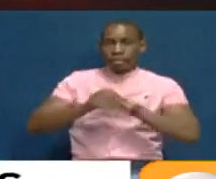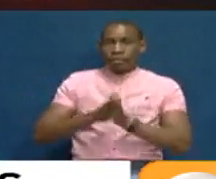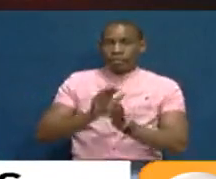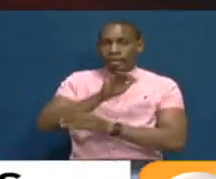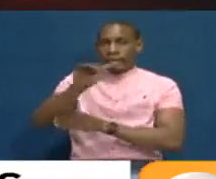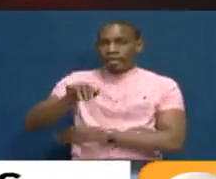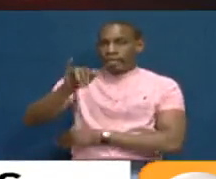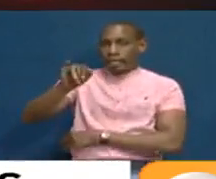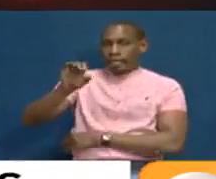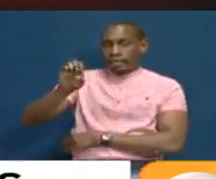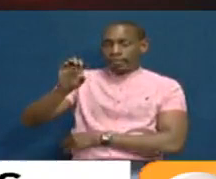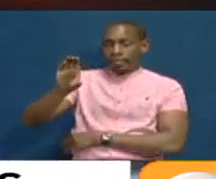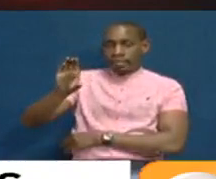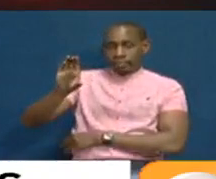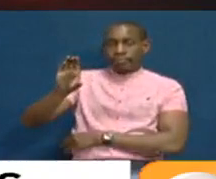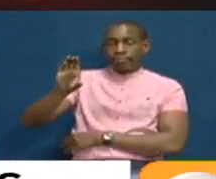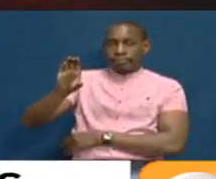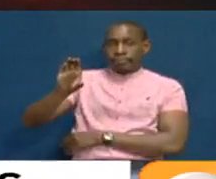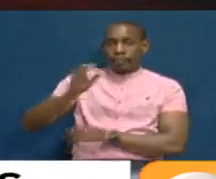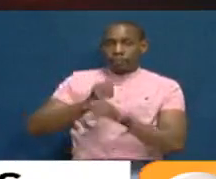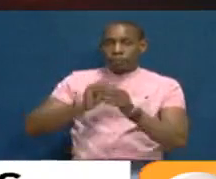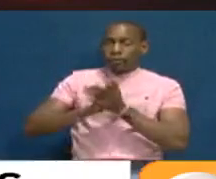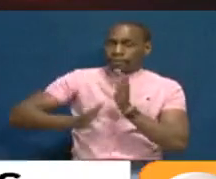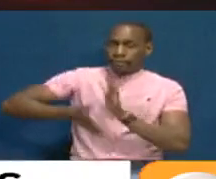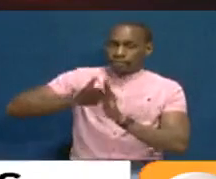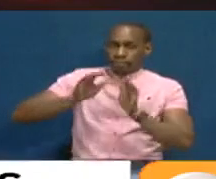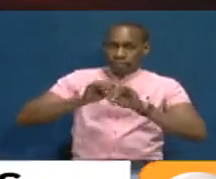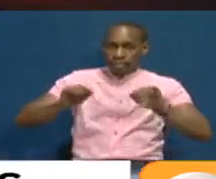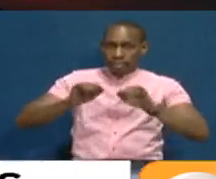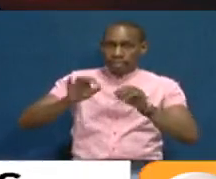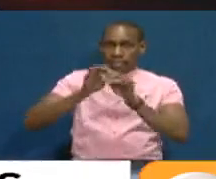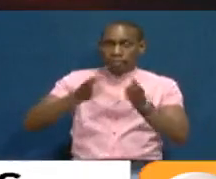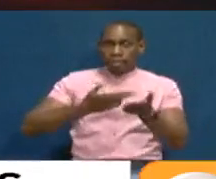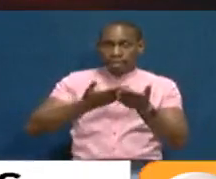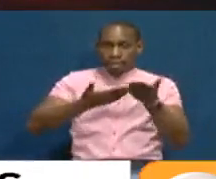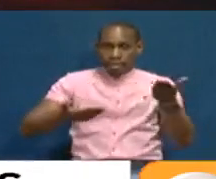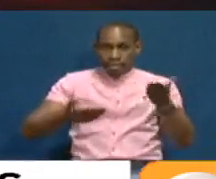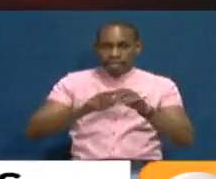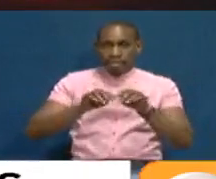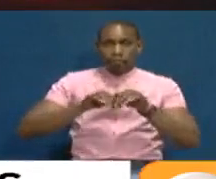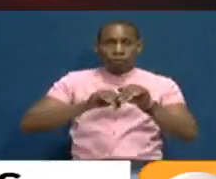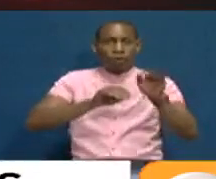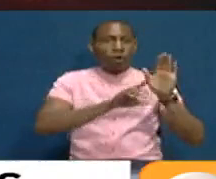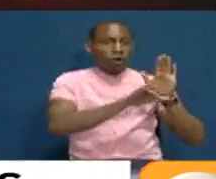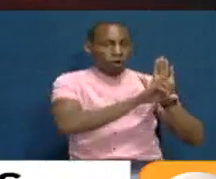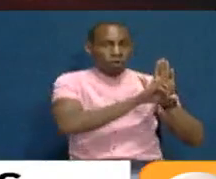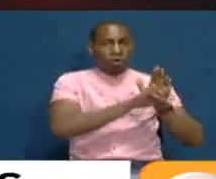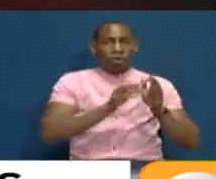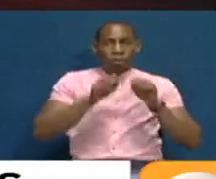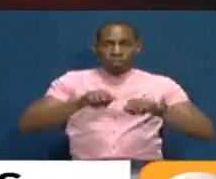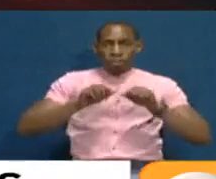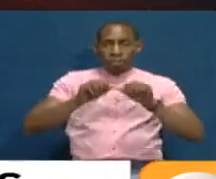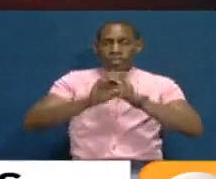the Independent and Electoral Boundaries Commission to urgently clean up the voter register as required by law to